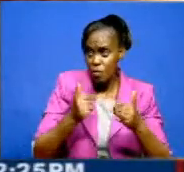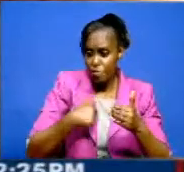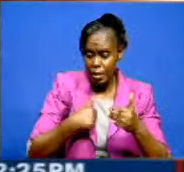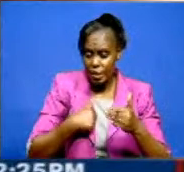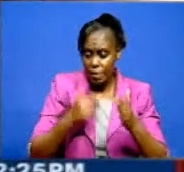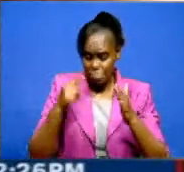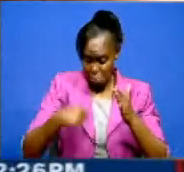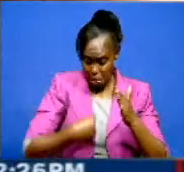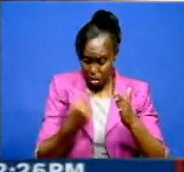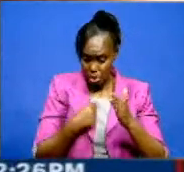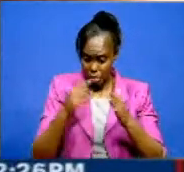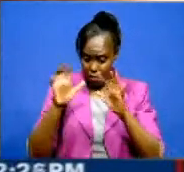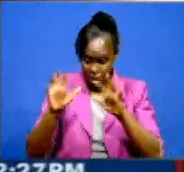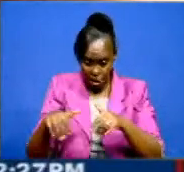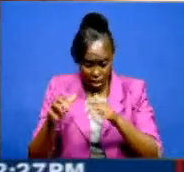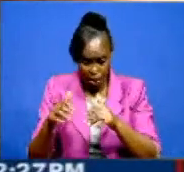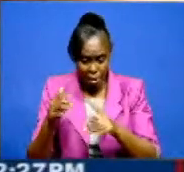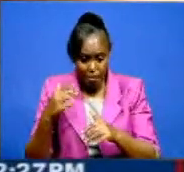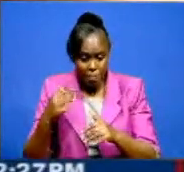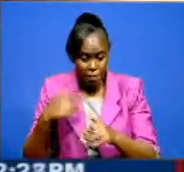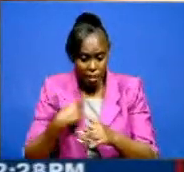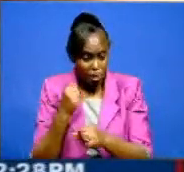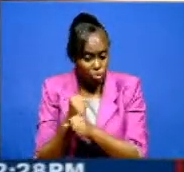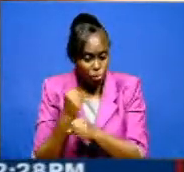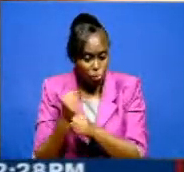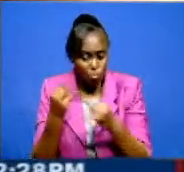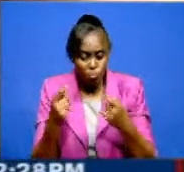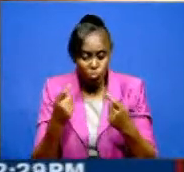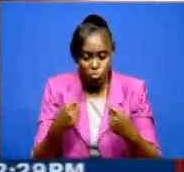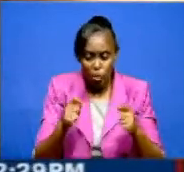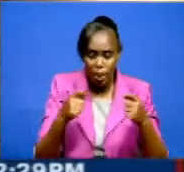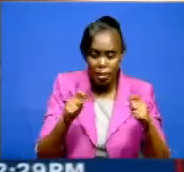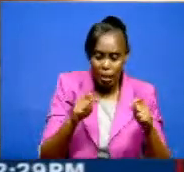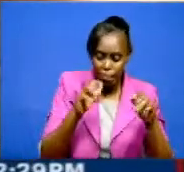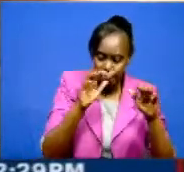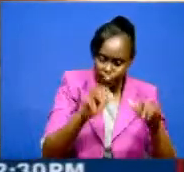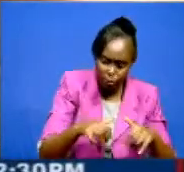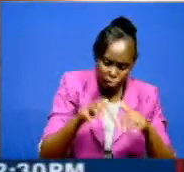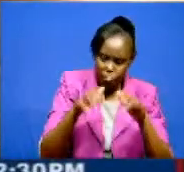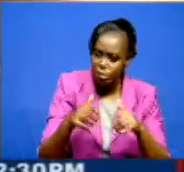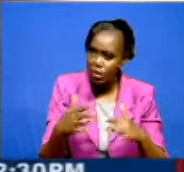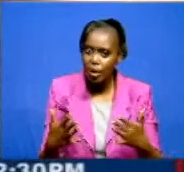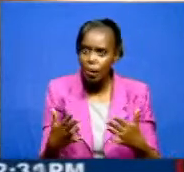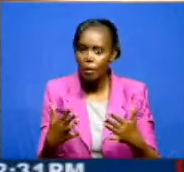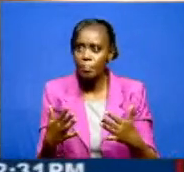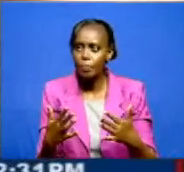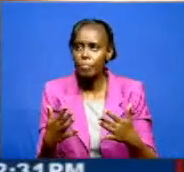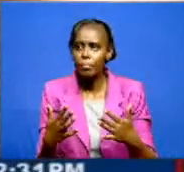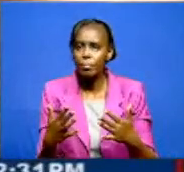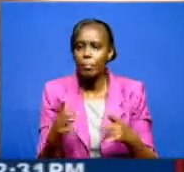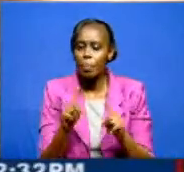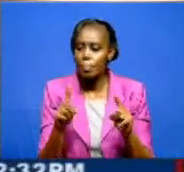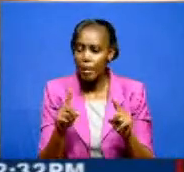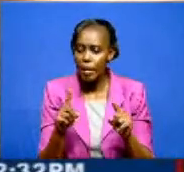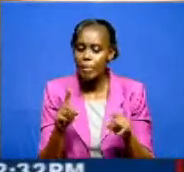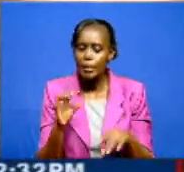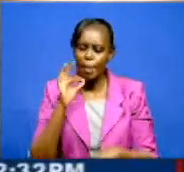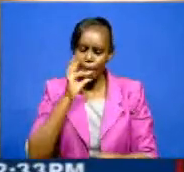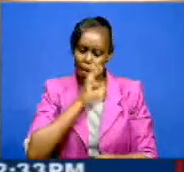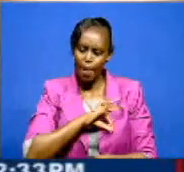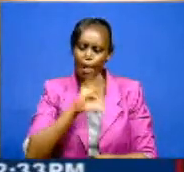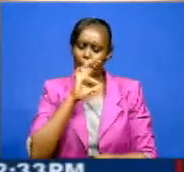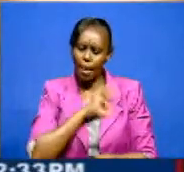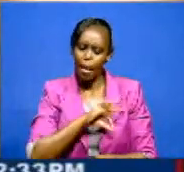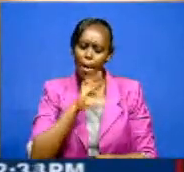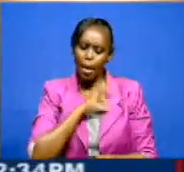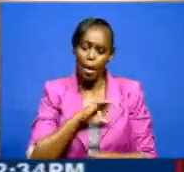agriculture myself, you know, I thought, now, what would I be doing trying to kulima shamba and all of that, Mr. Speaker, in quotes. But the income that comes out of